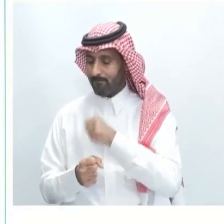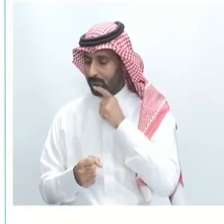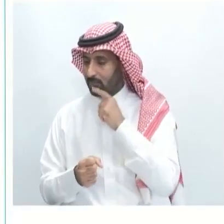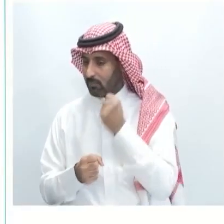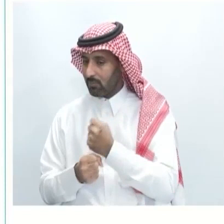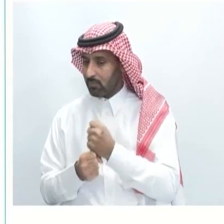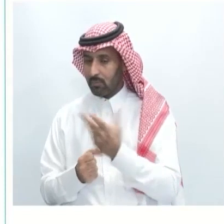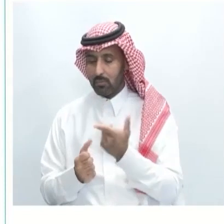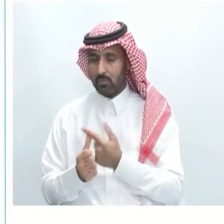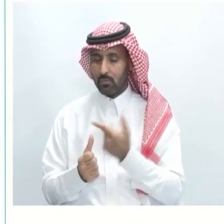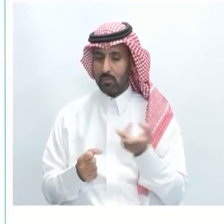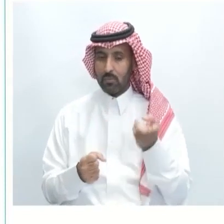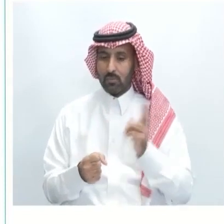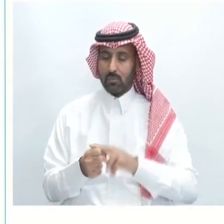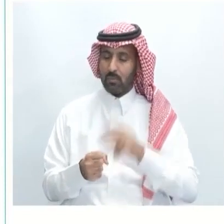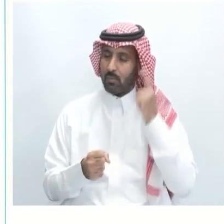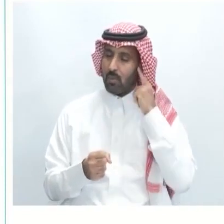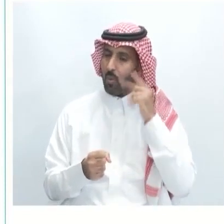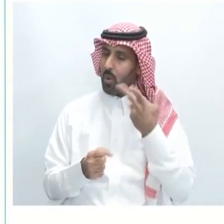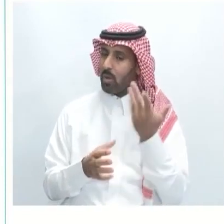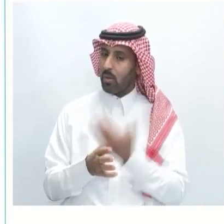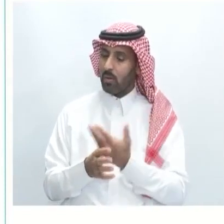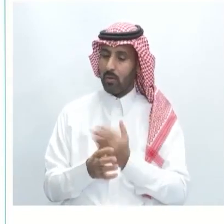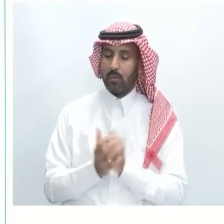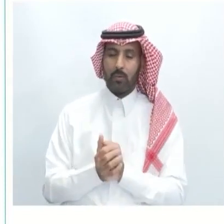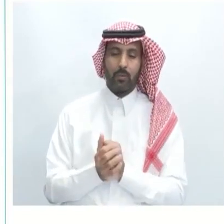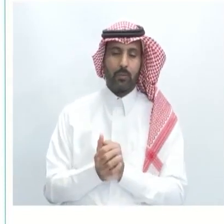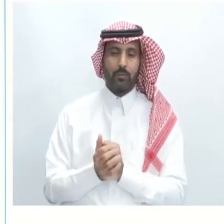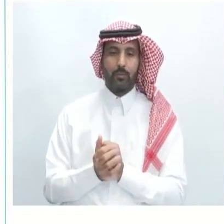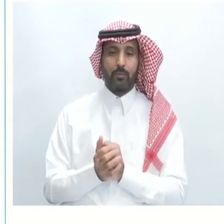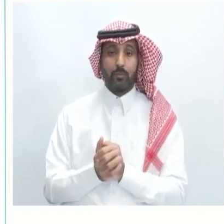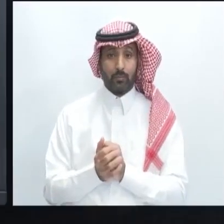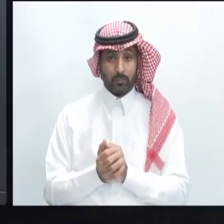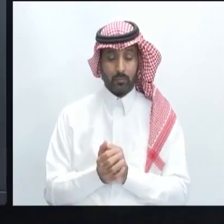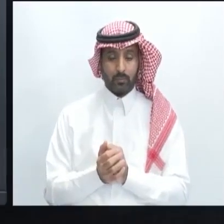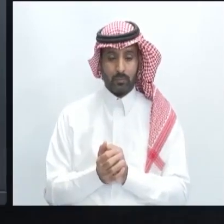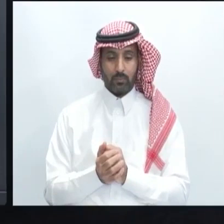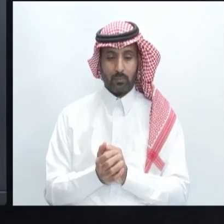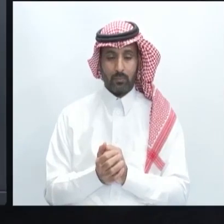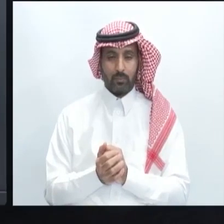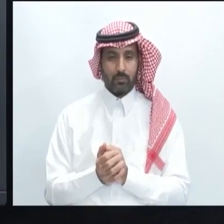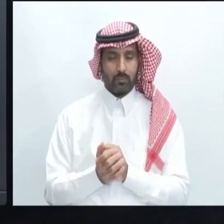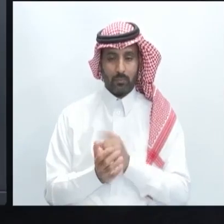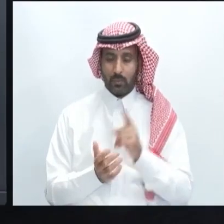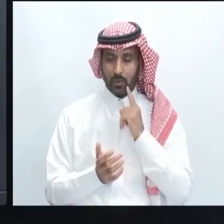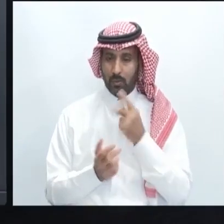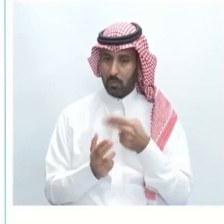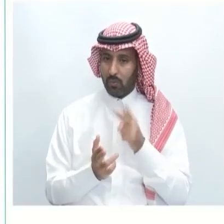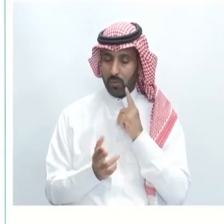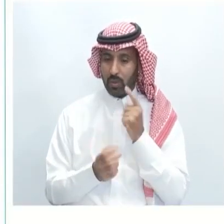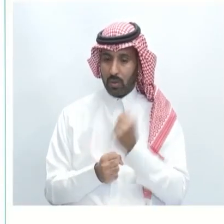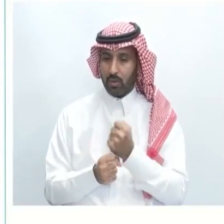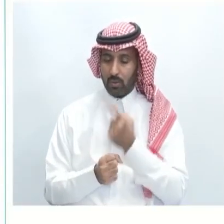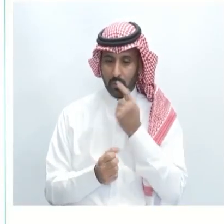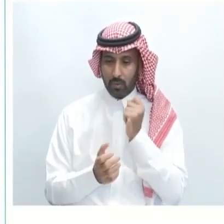not. Then we'll be listening again to find out the reason. Why are they satisfied or why are they not satisfied?